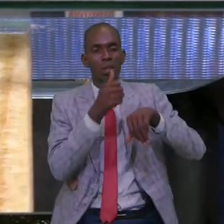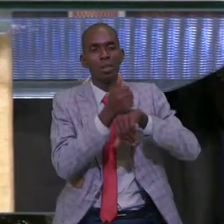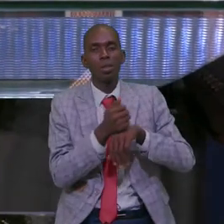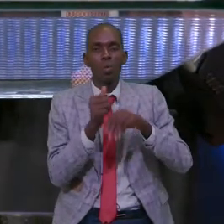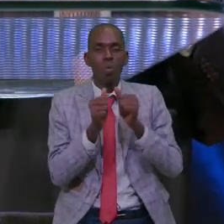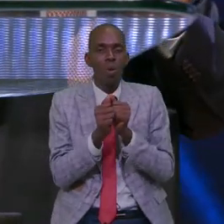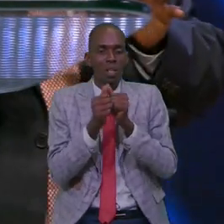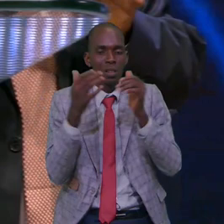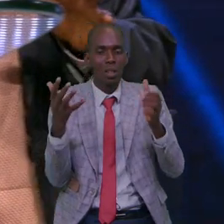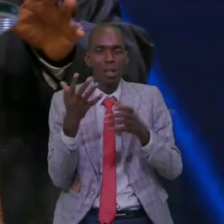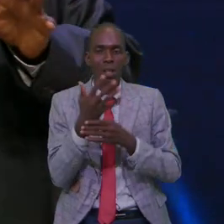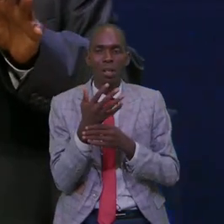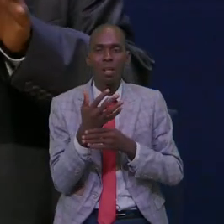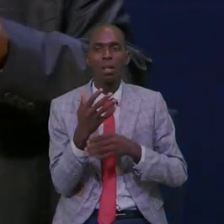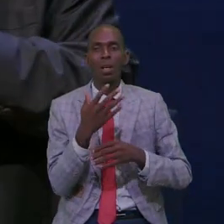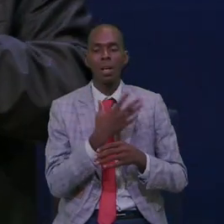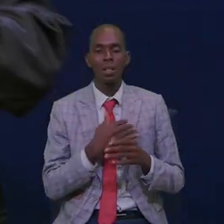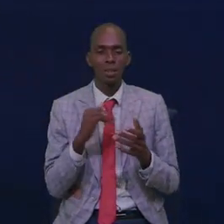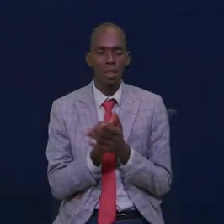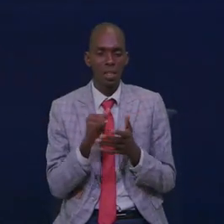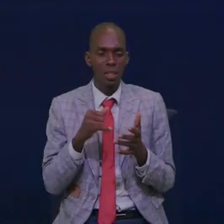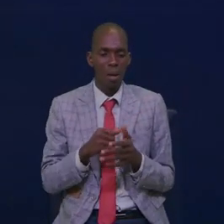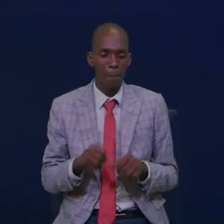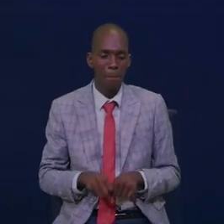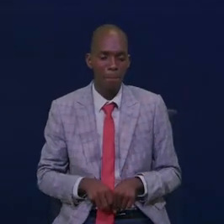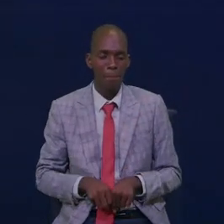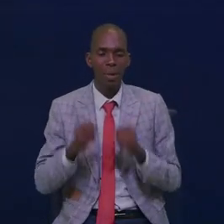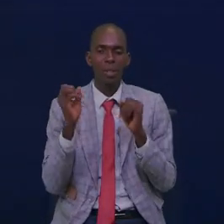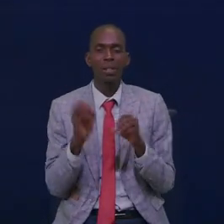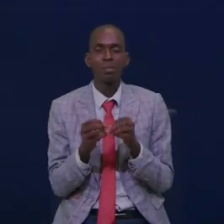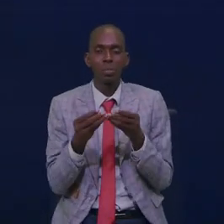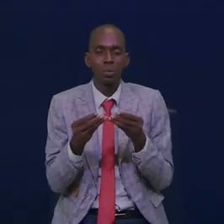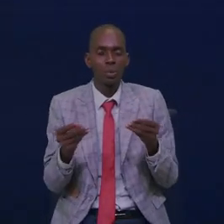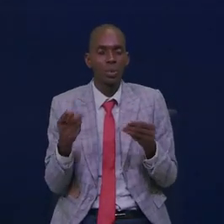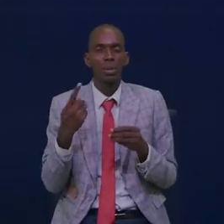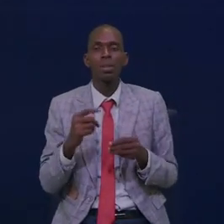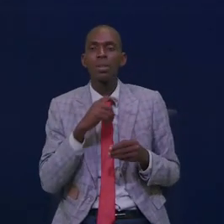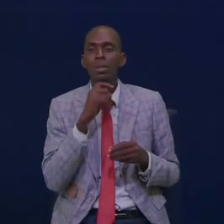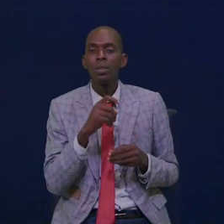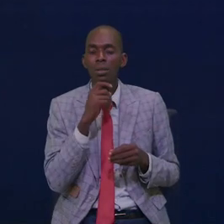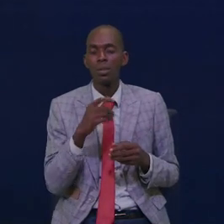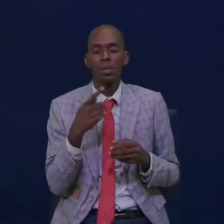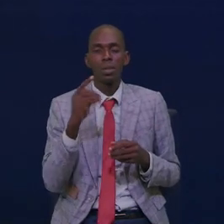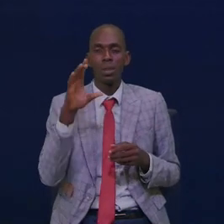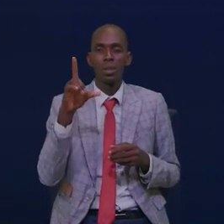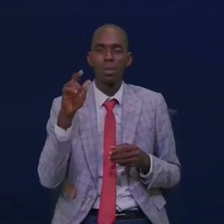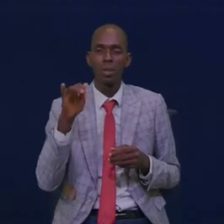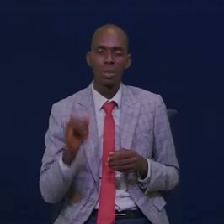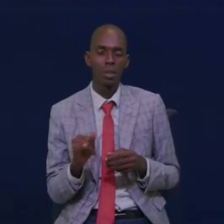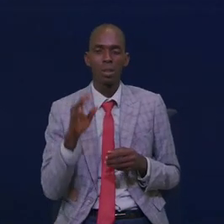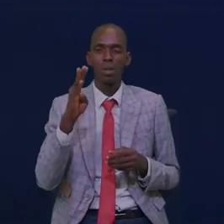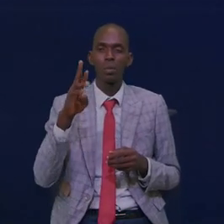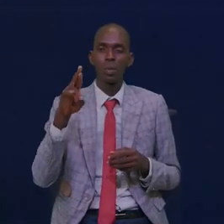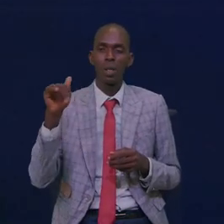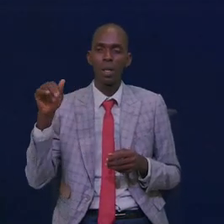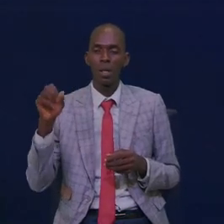that it break in pieces, the iron, the brass, the clay, the silver, and the